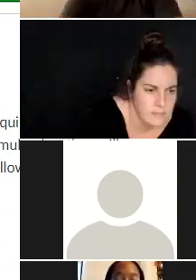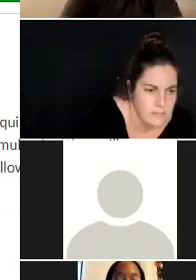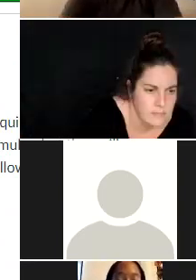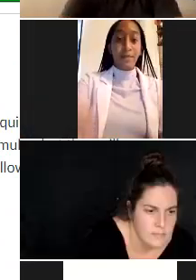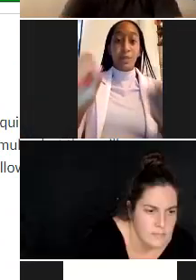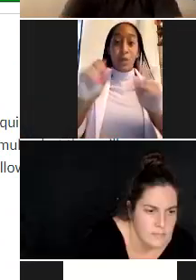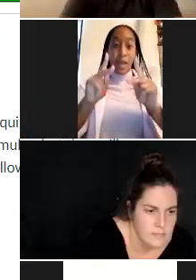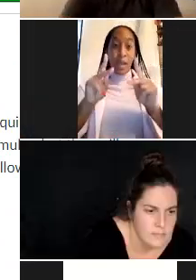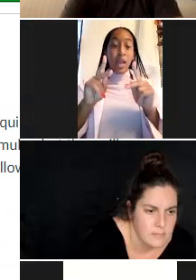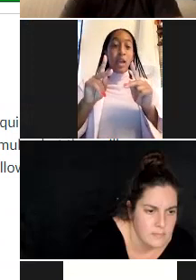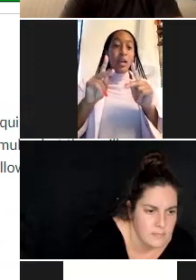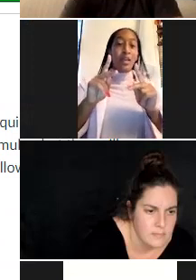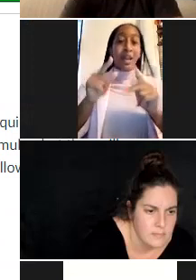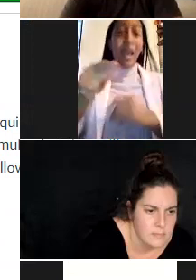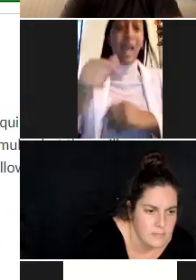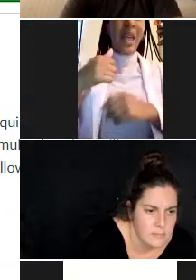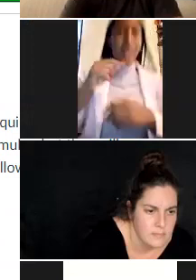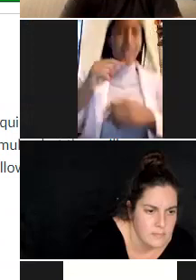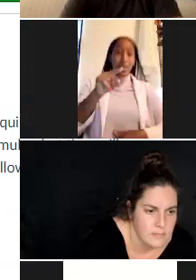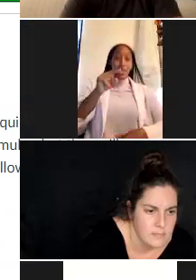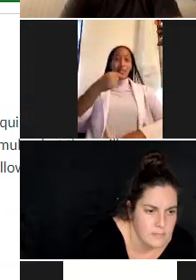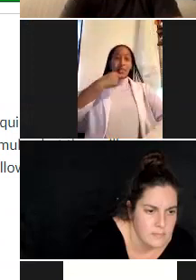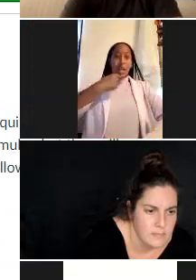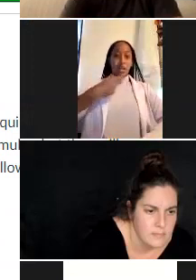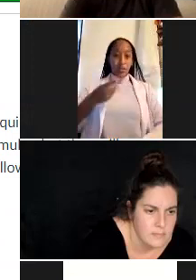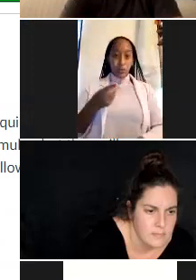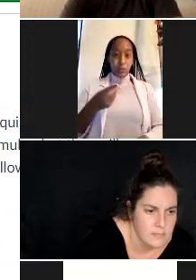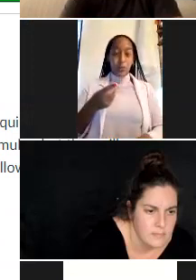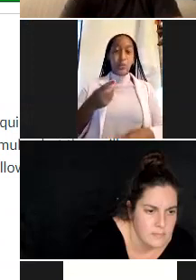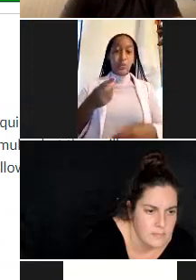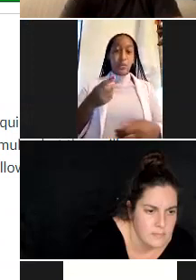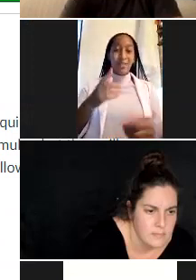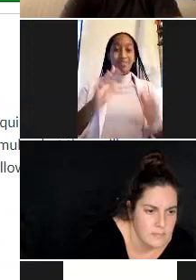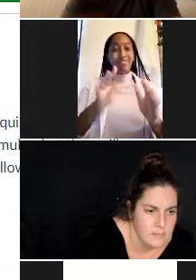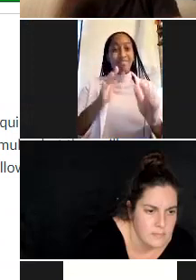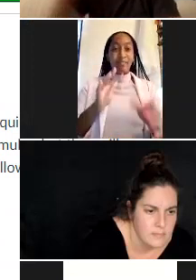Um, it tells you, well,